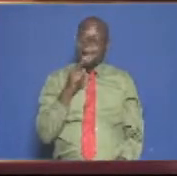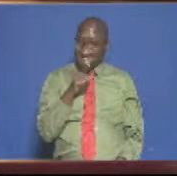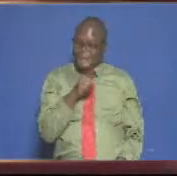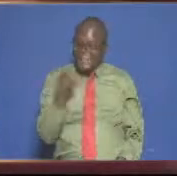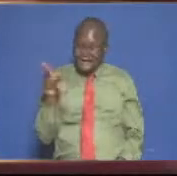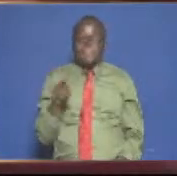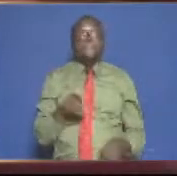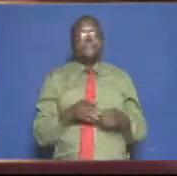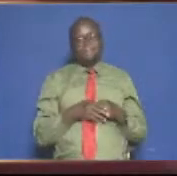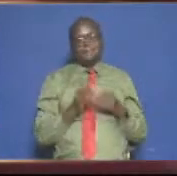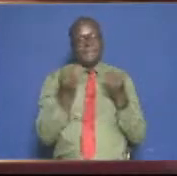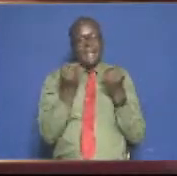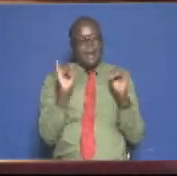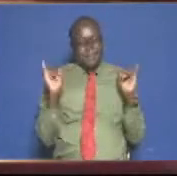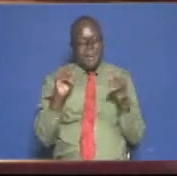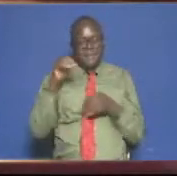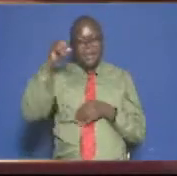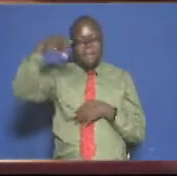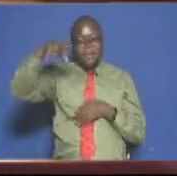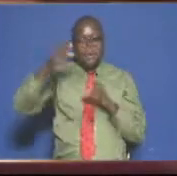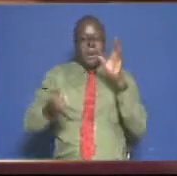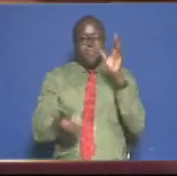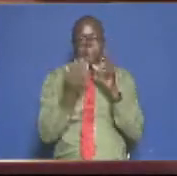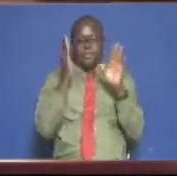these independent power producers,